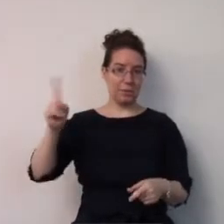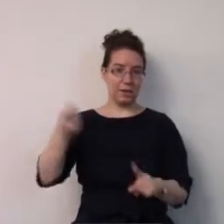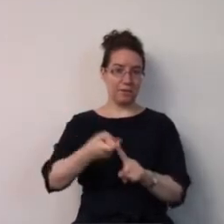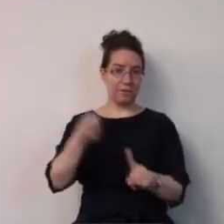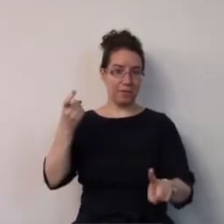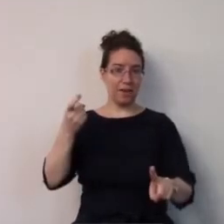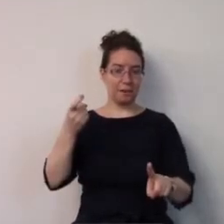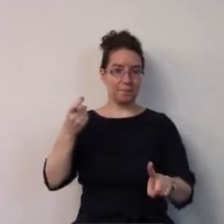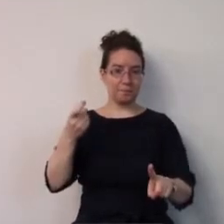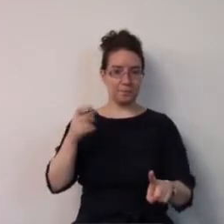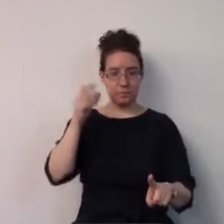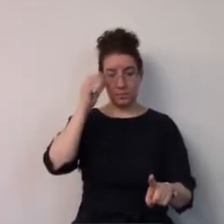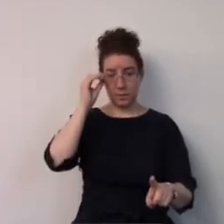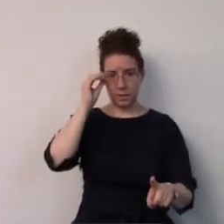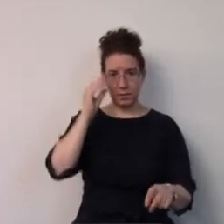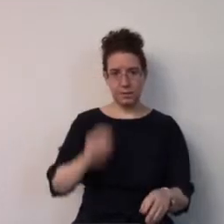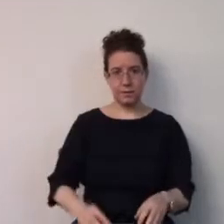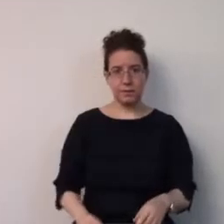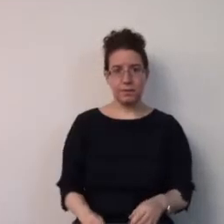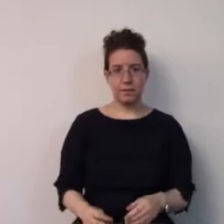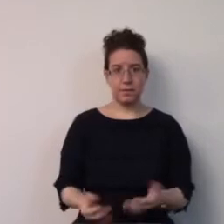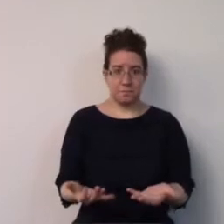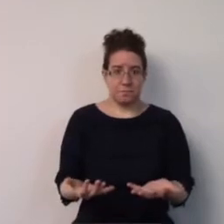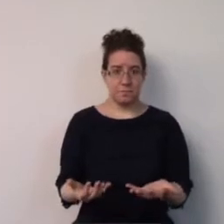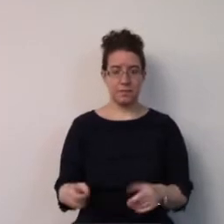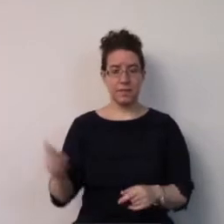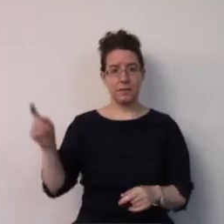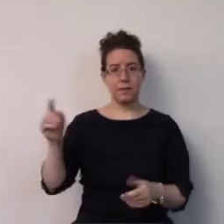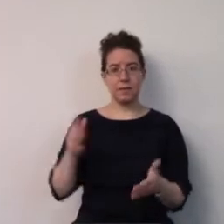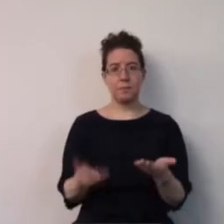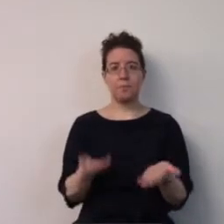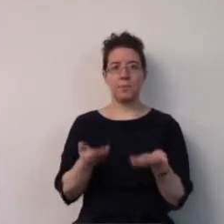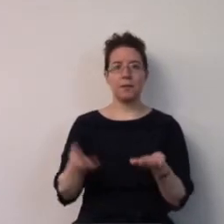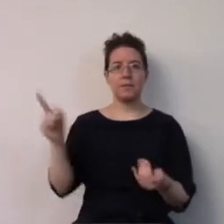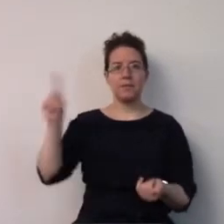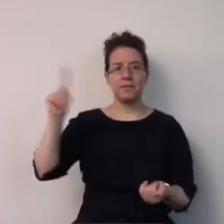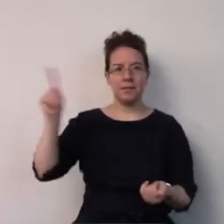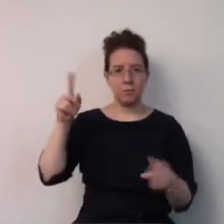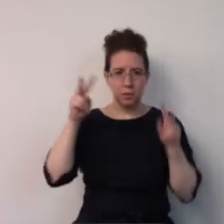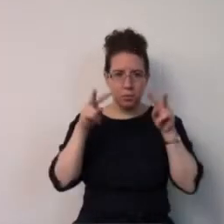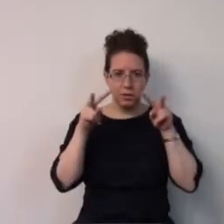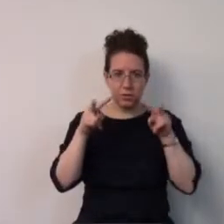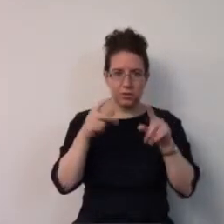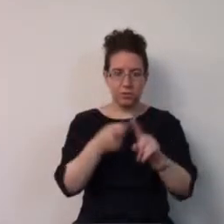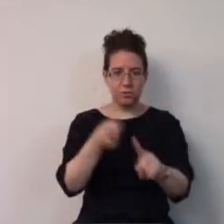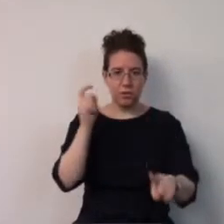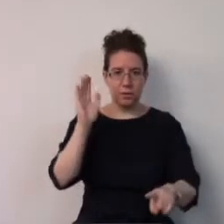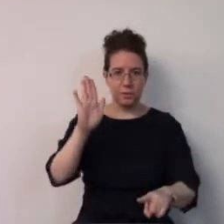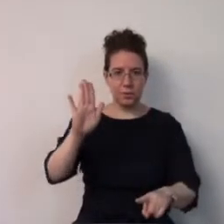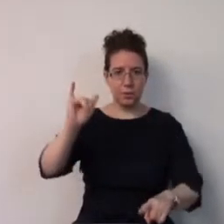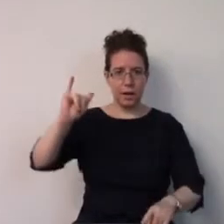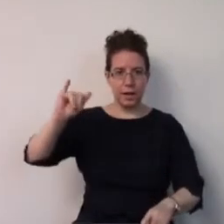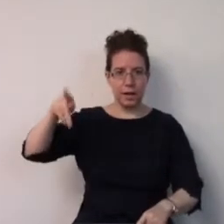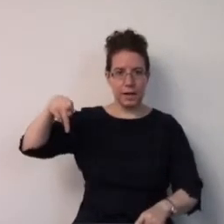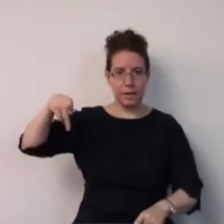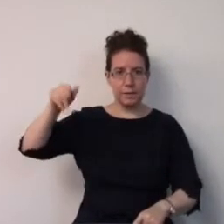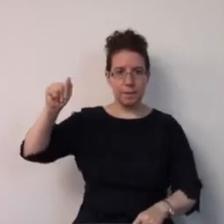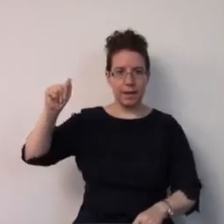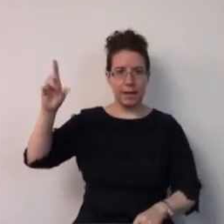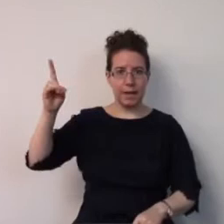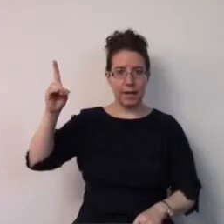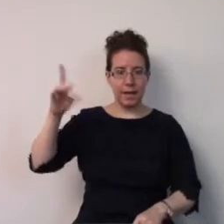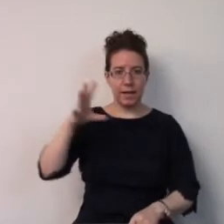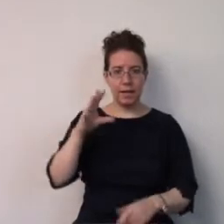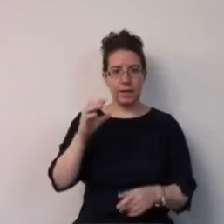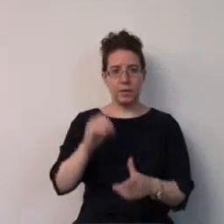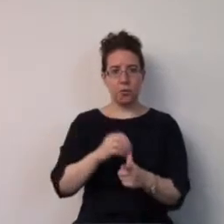might be watching you here or watching you somewhere from somewhere else, but they're watching you. Yeah. This is why it's important for you